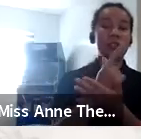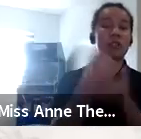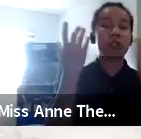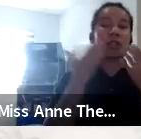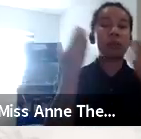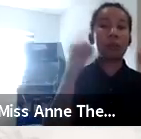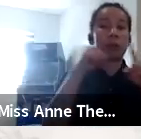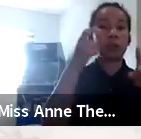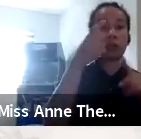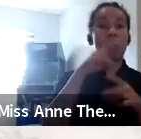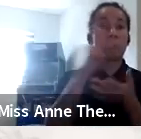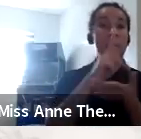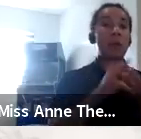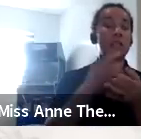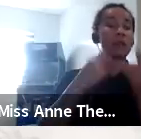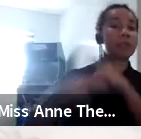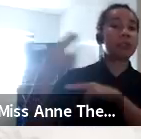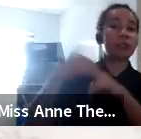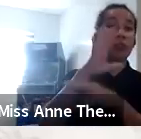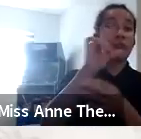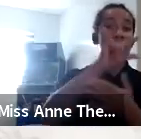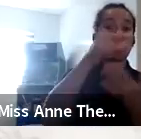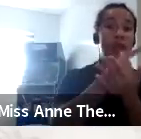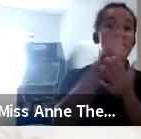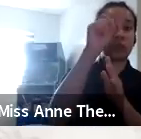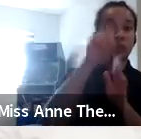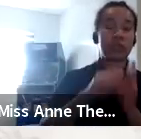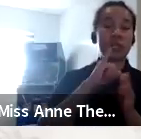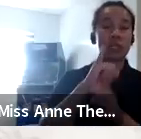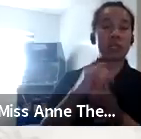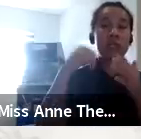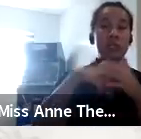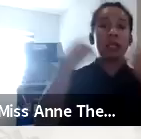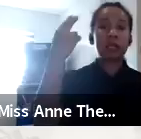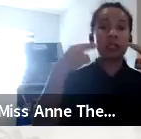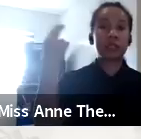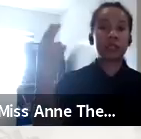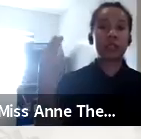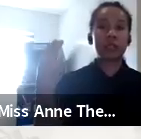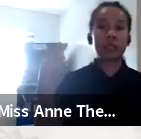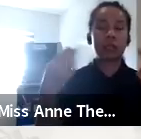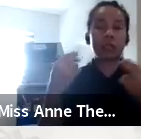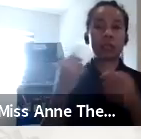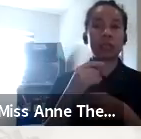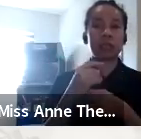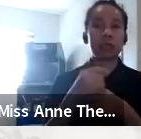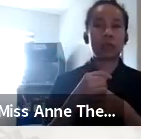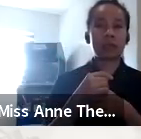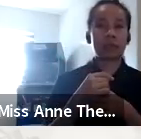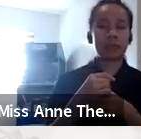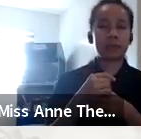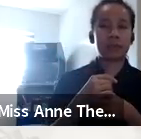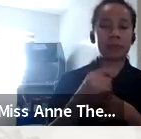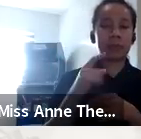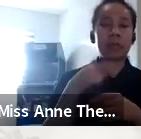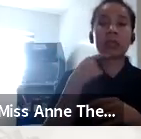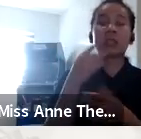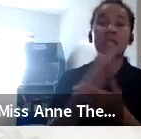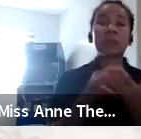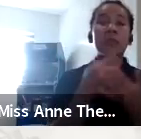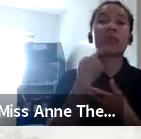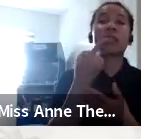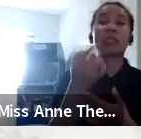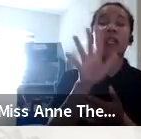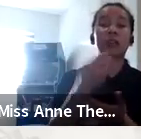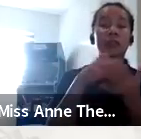a history. Your graduation is a history. So that's something that you can tell about to your future kids